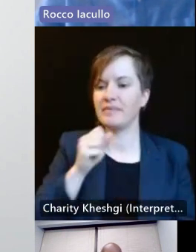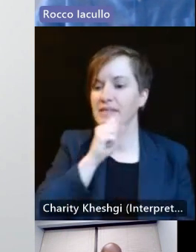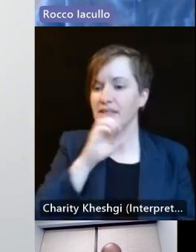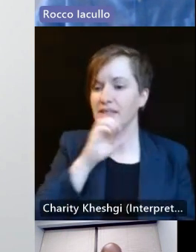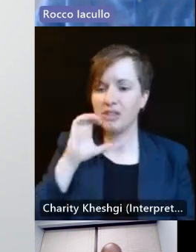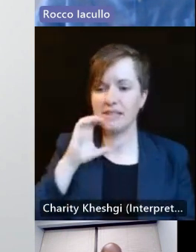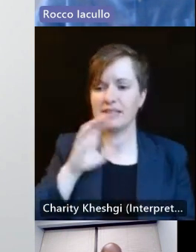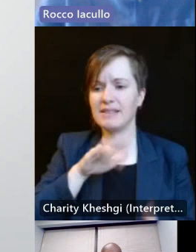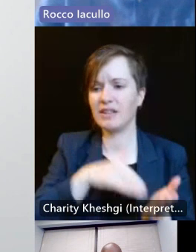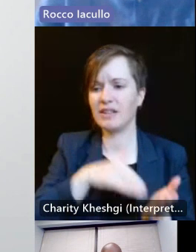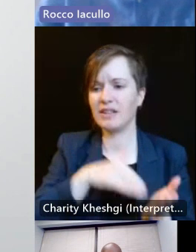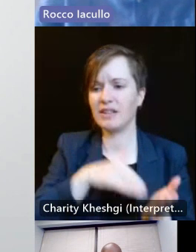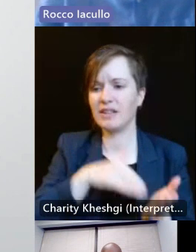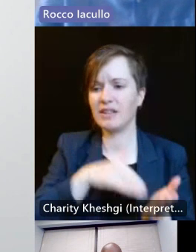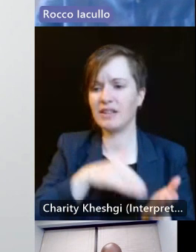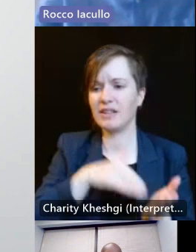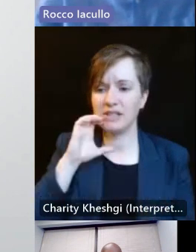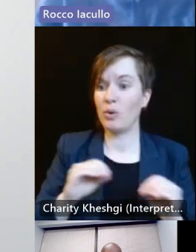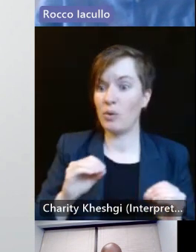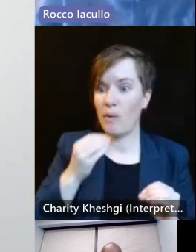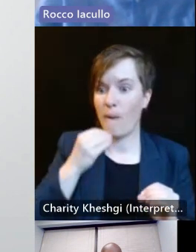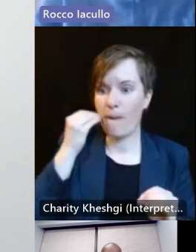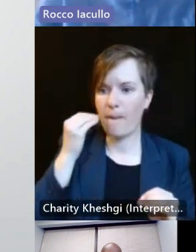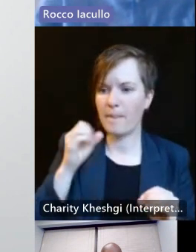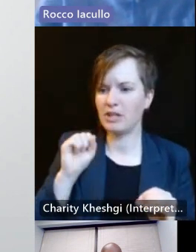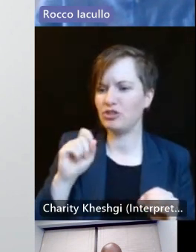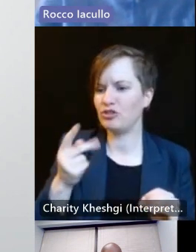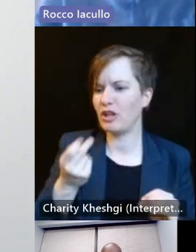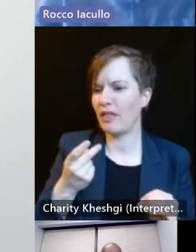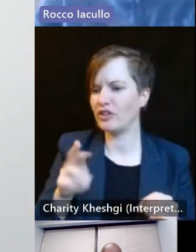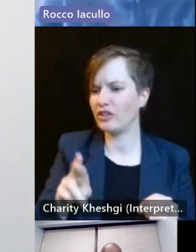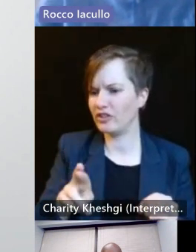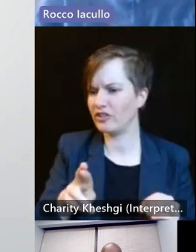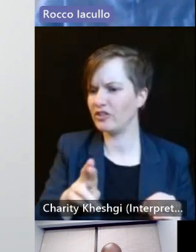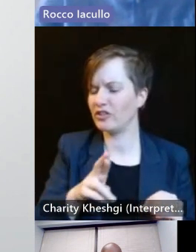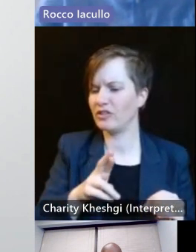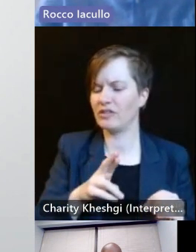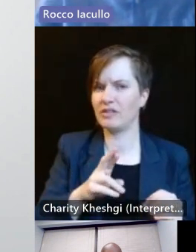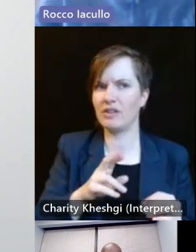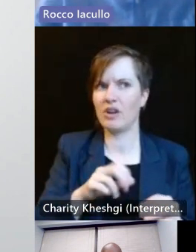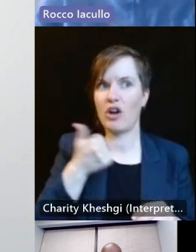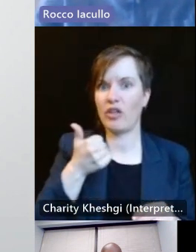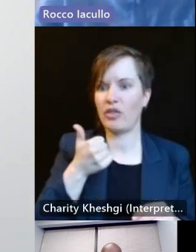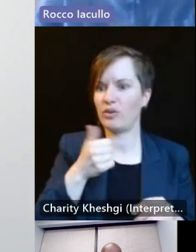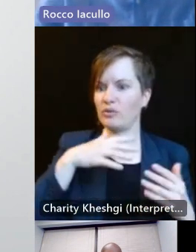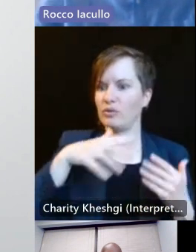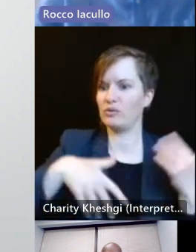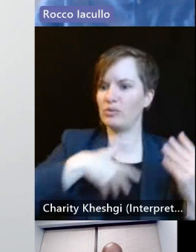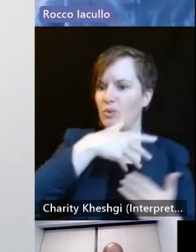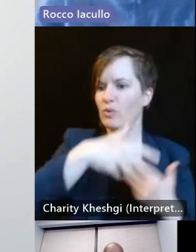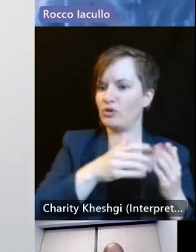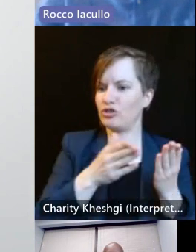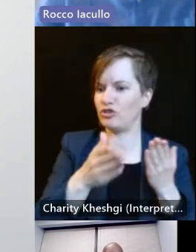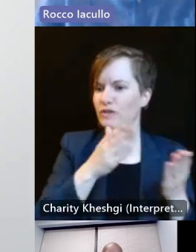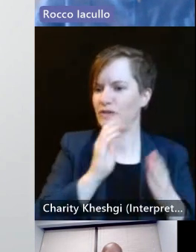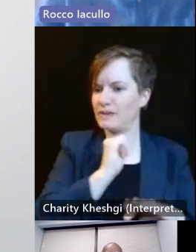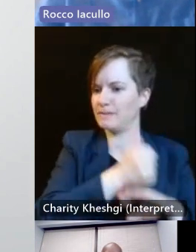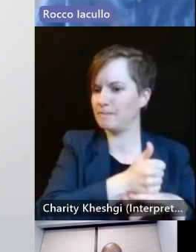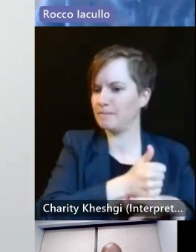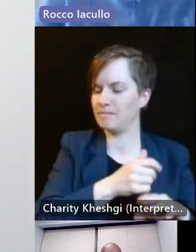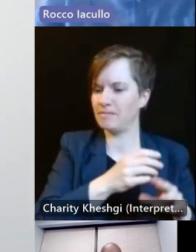or other social service center establishment. So in the event of an emergency, if shelters have to be open